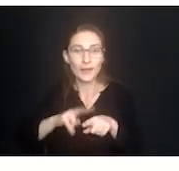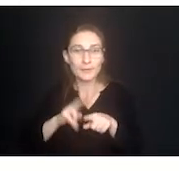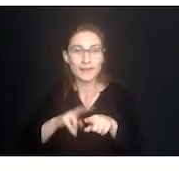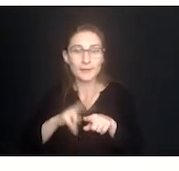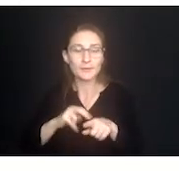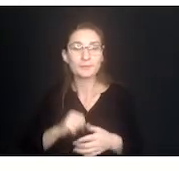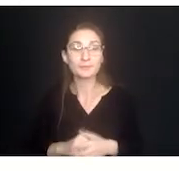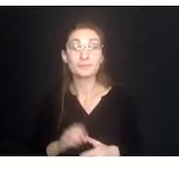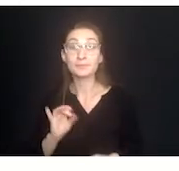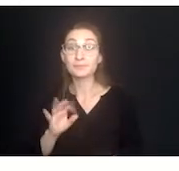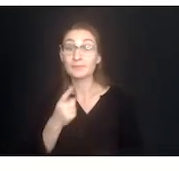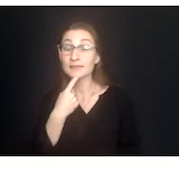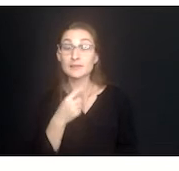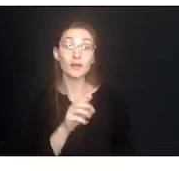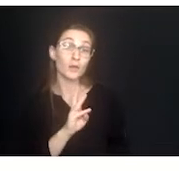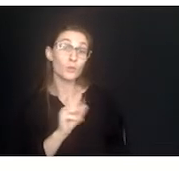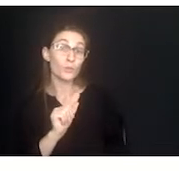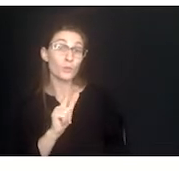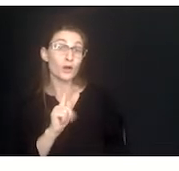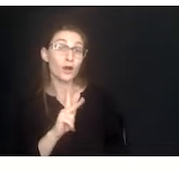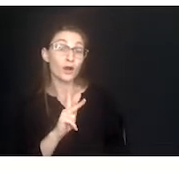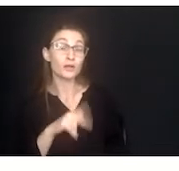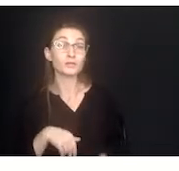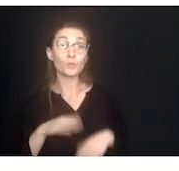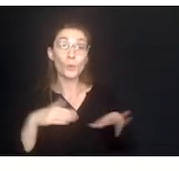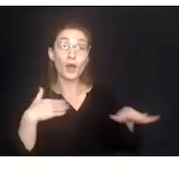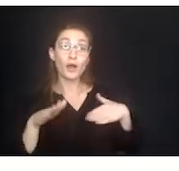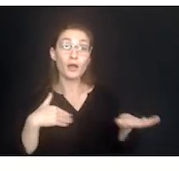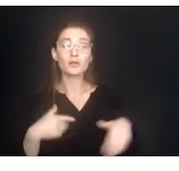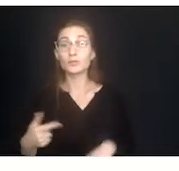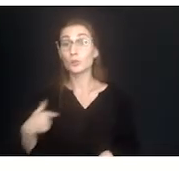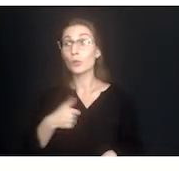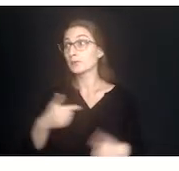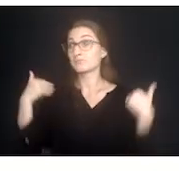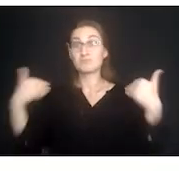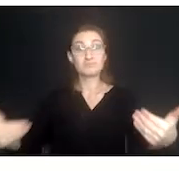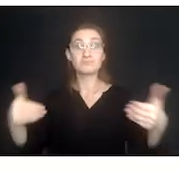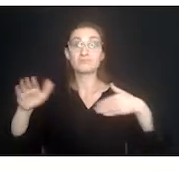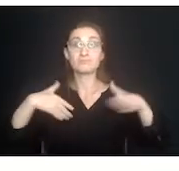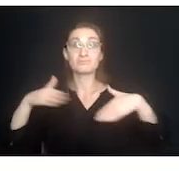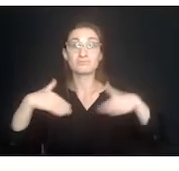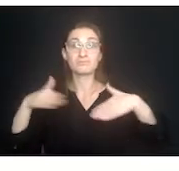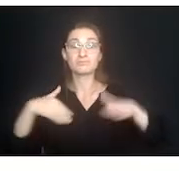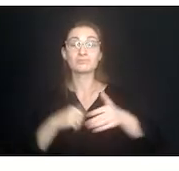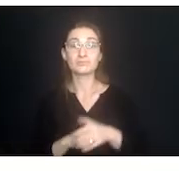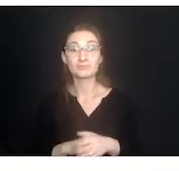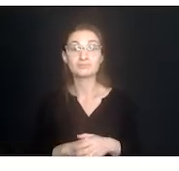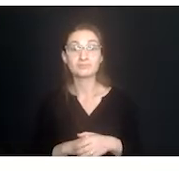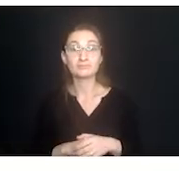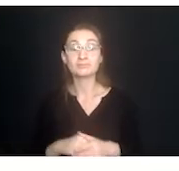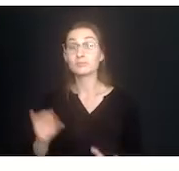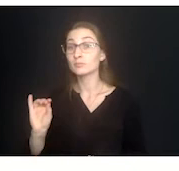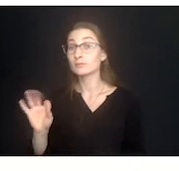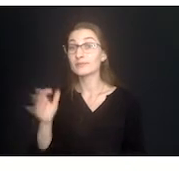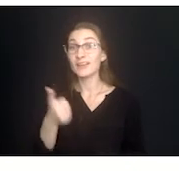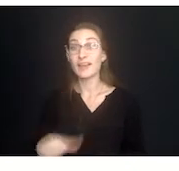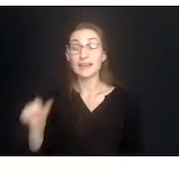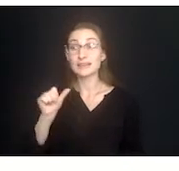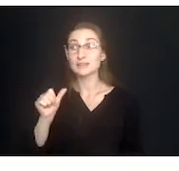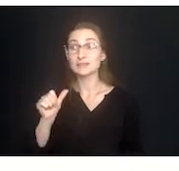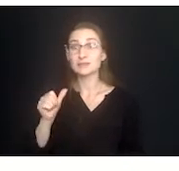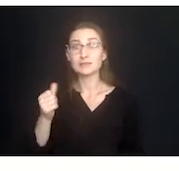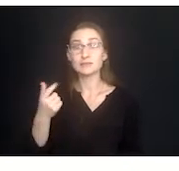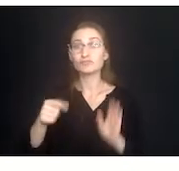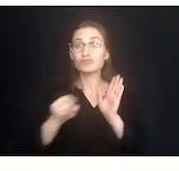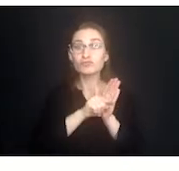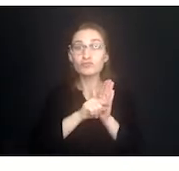help with expanding his vocabulary. So if he said the word walk with no behavior, we took him for a walk immediately. If he